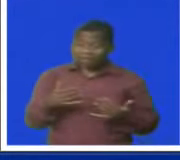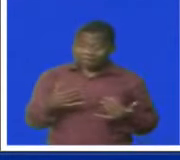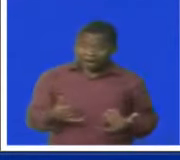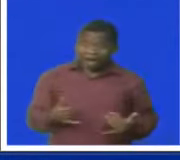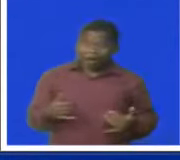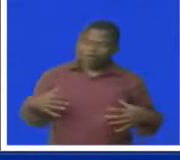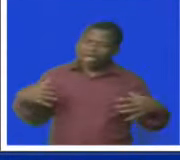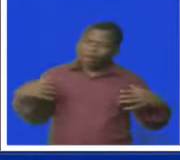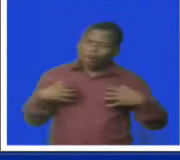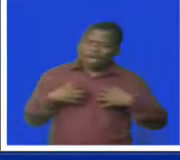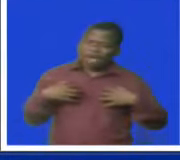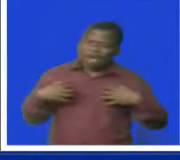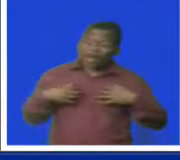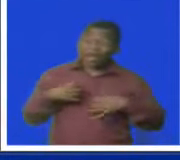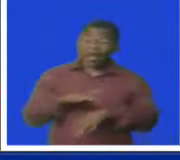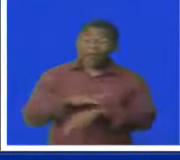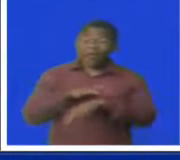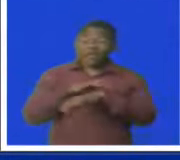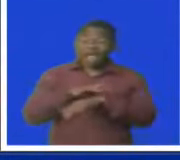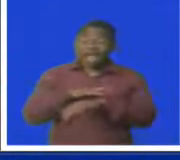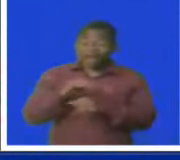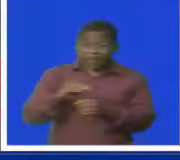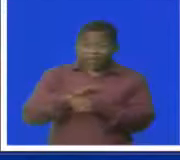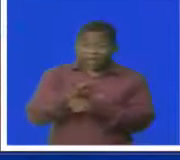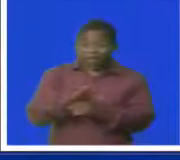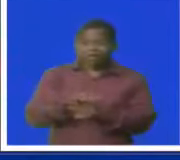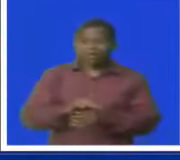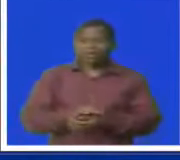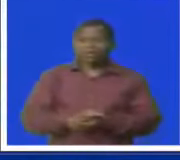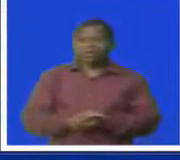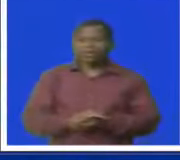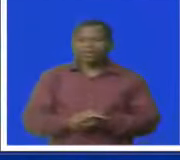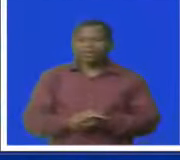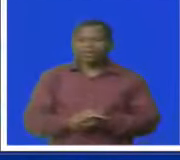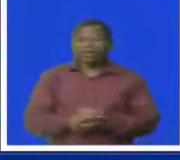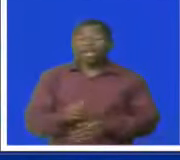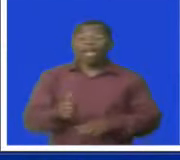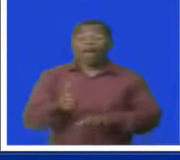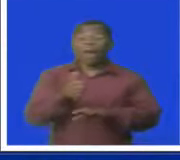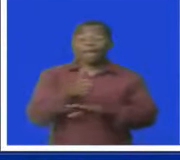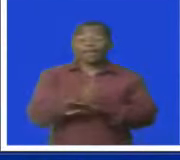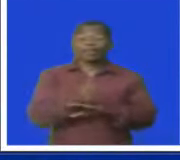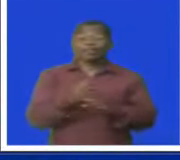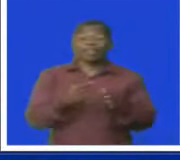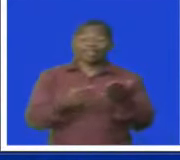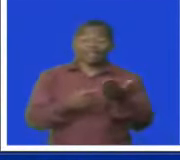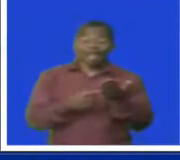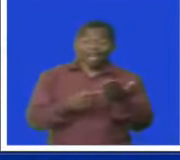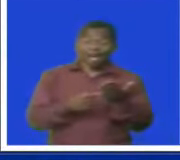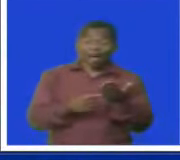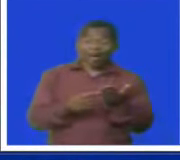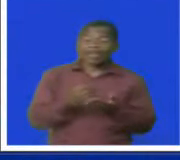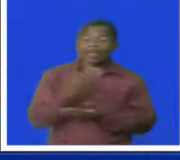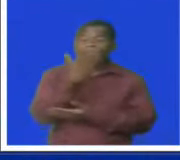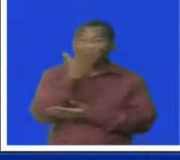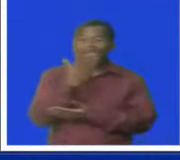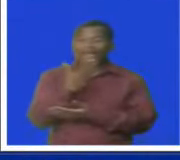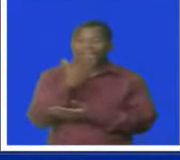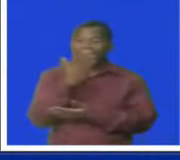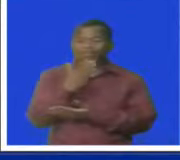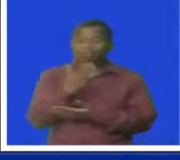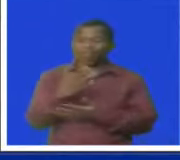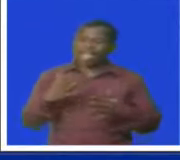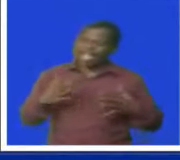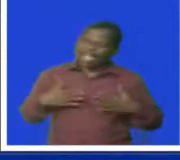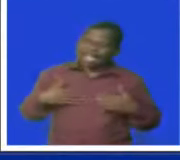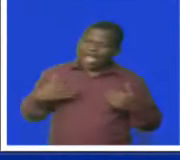nako ngoloko. Mayor weltolopa la Semalkens, Billy Fritz Patrick, wei tokotela ke intuthuko leta nekuvulwa kwetitolo